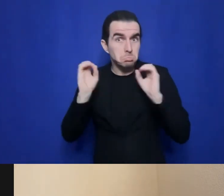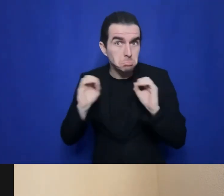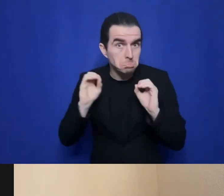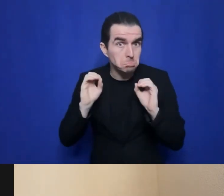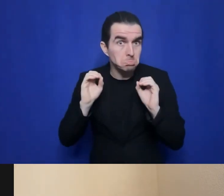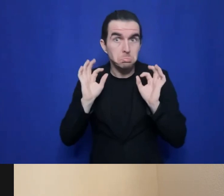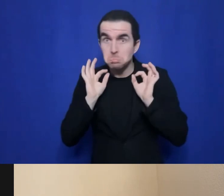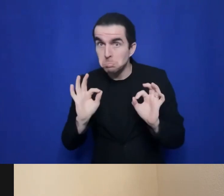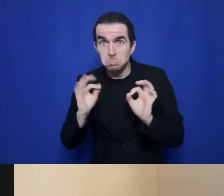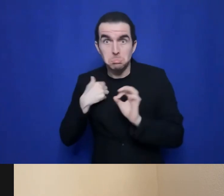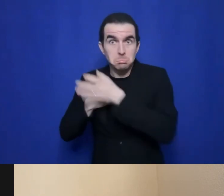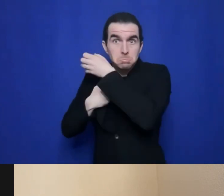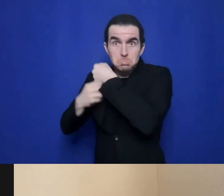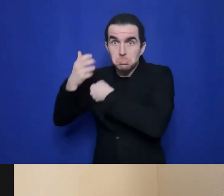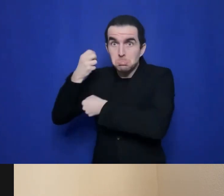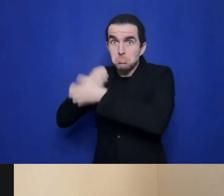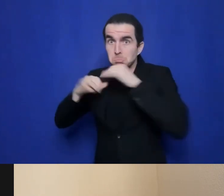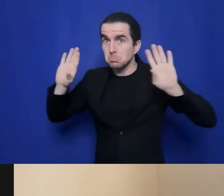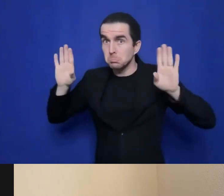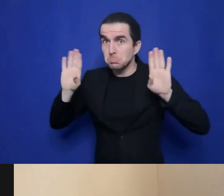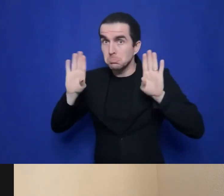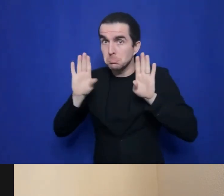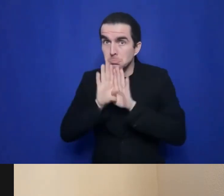¿Estás ahí, Nicole? Are you there, Nicole?